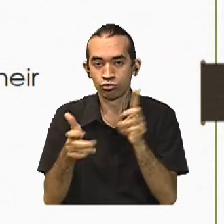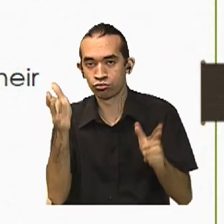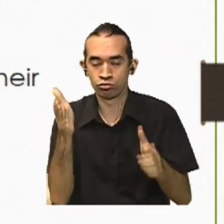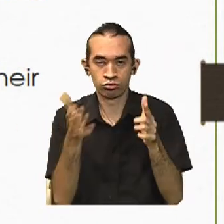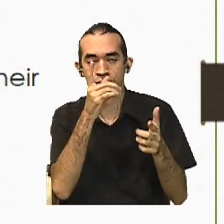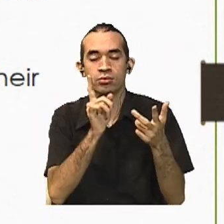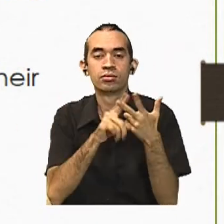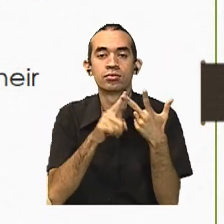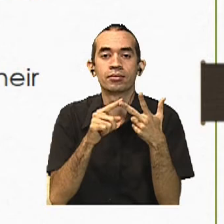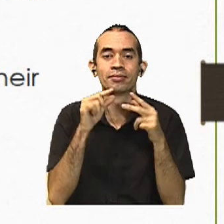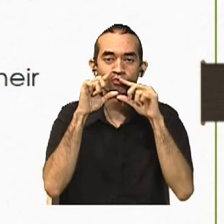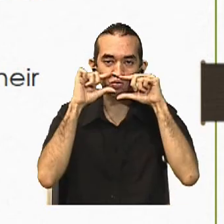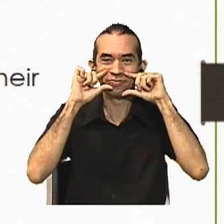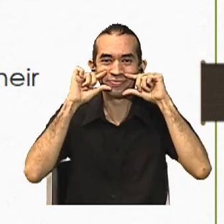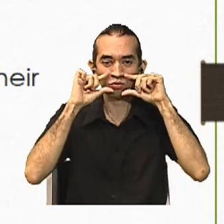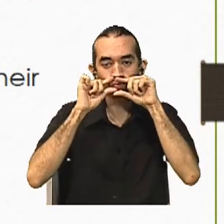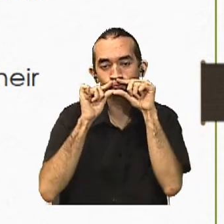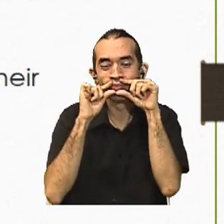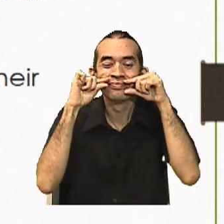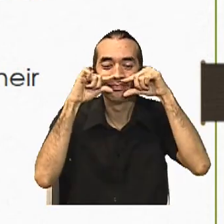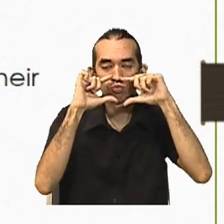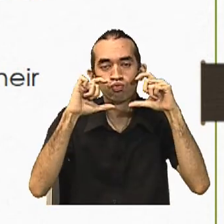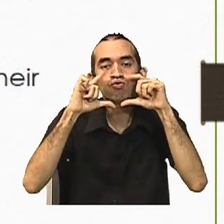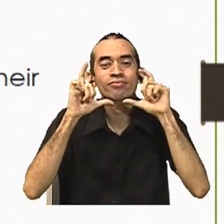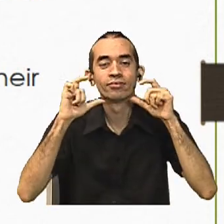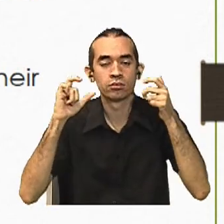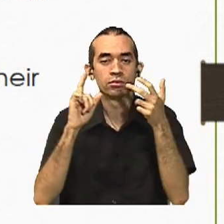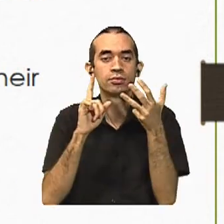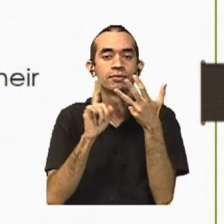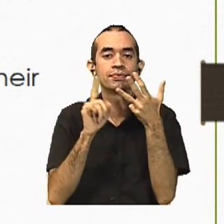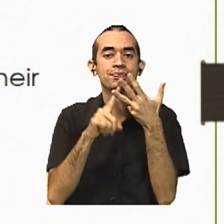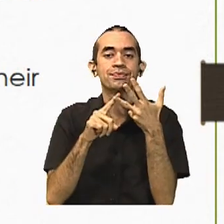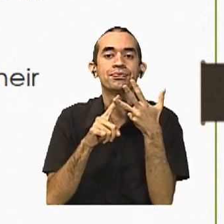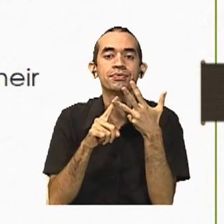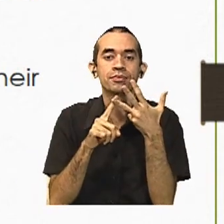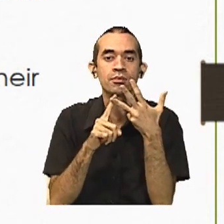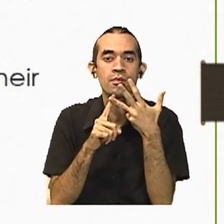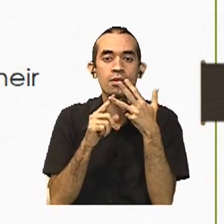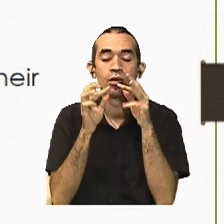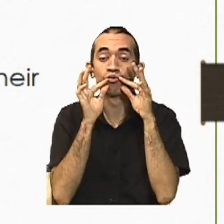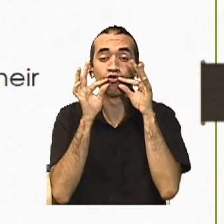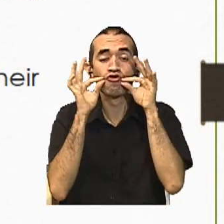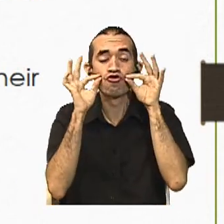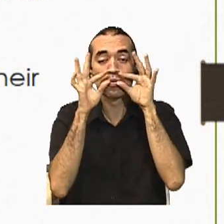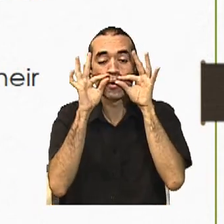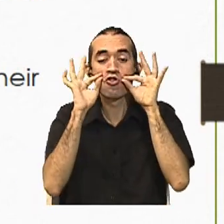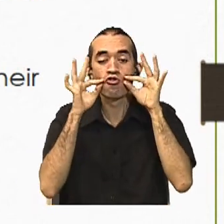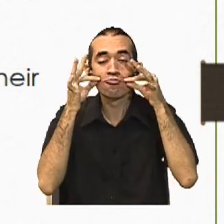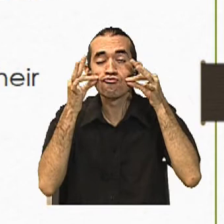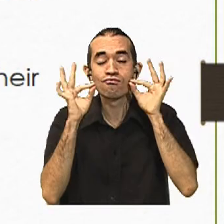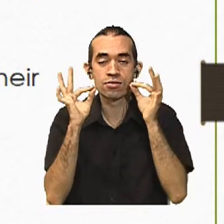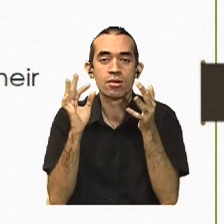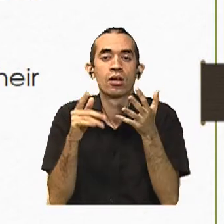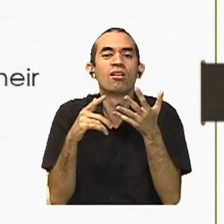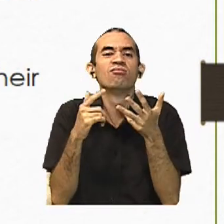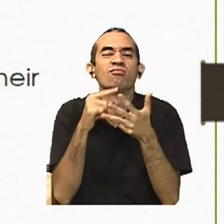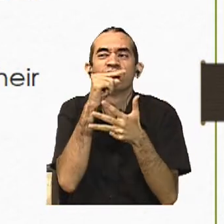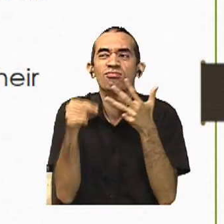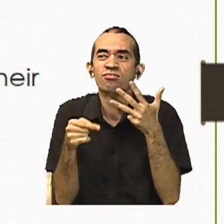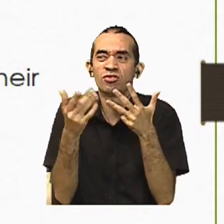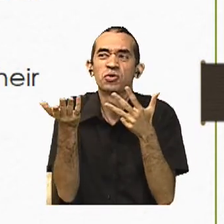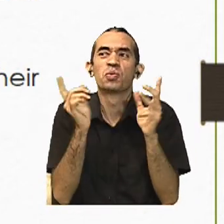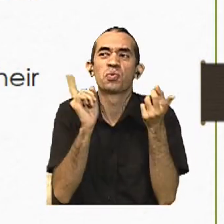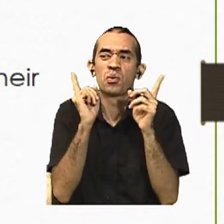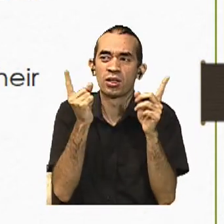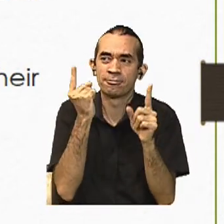shapes of their mouth, had different shapes of their lips. Okay, so tell me, what is